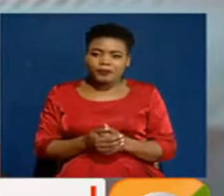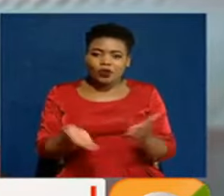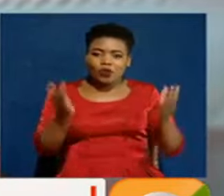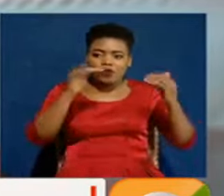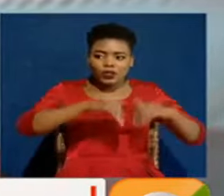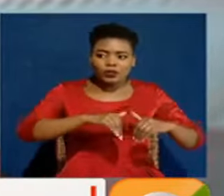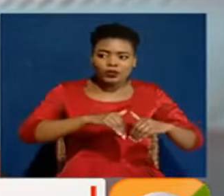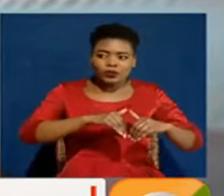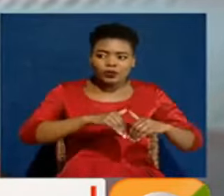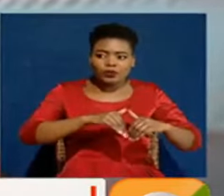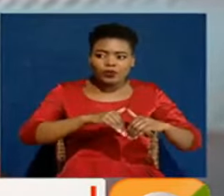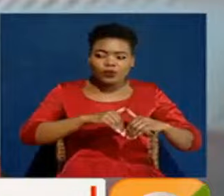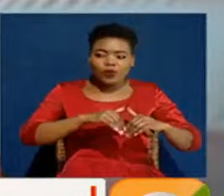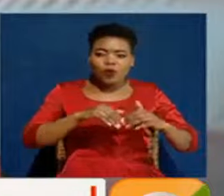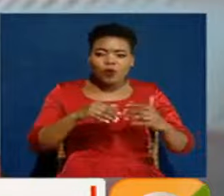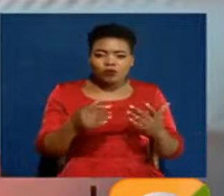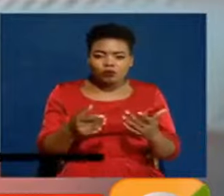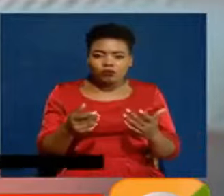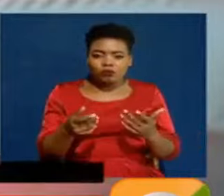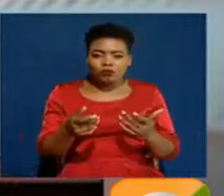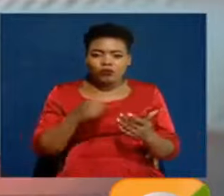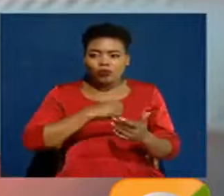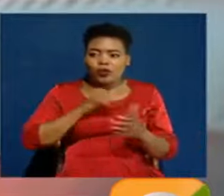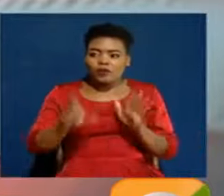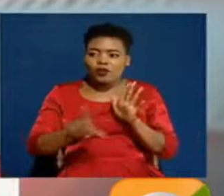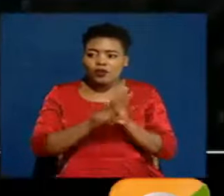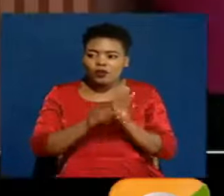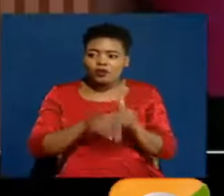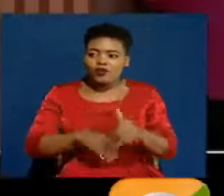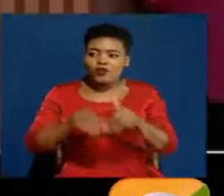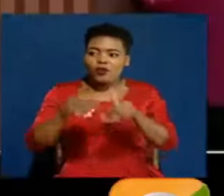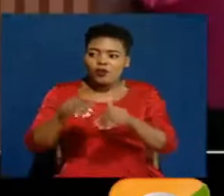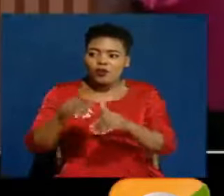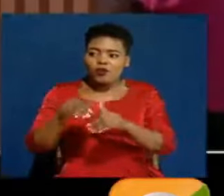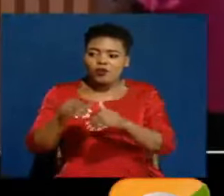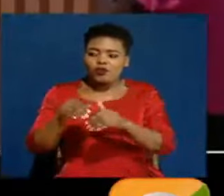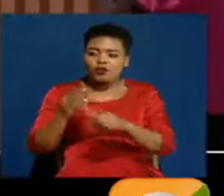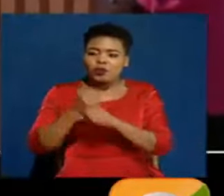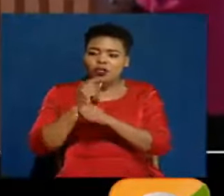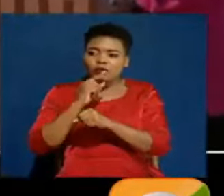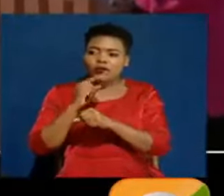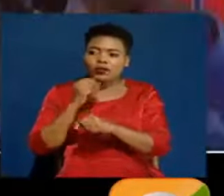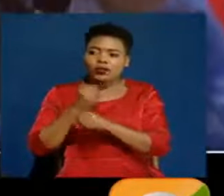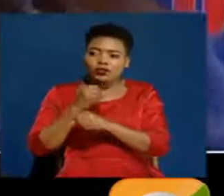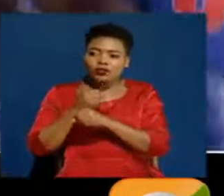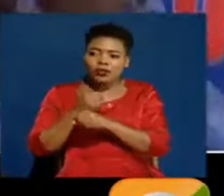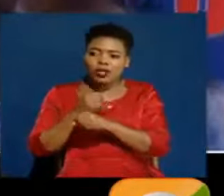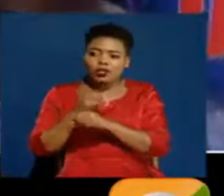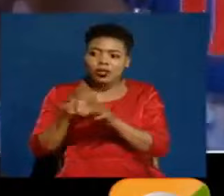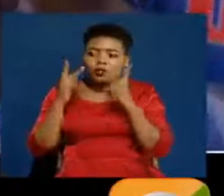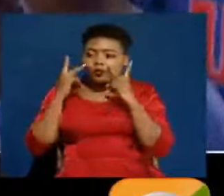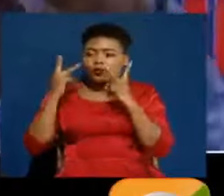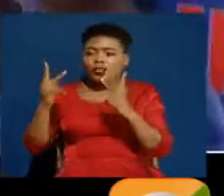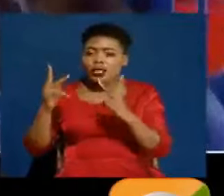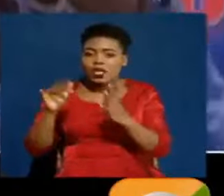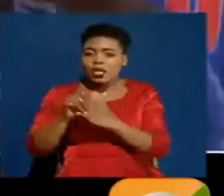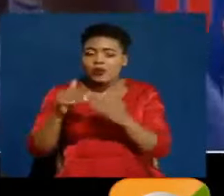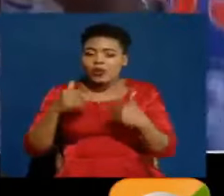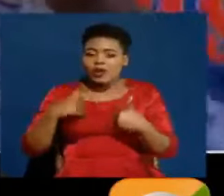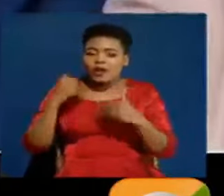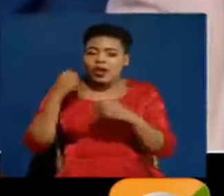conventional norms that we have to follow in order to be able to institutionalize these things. And then you could see that there was an